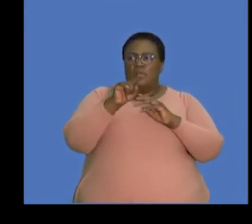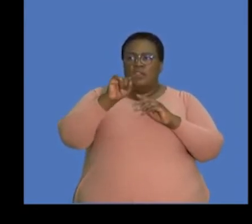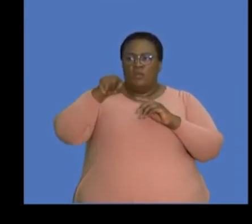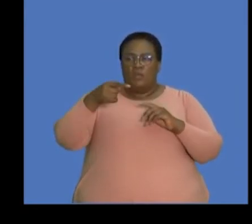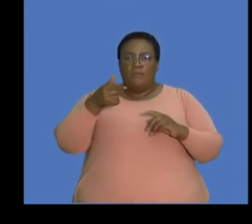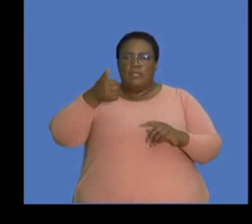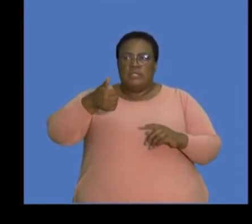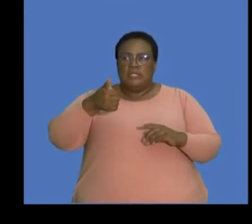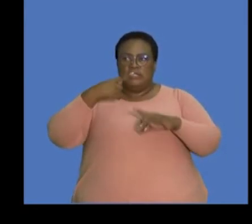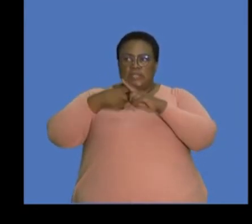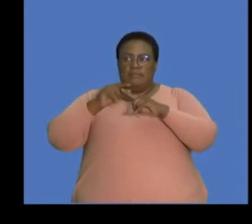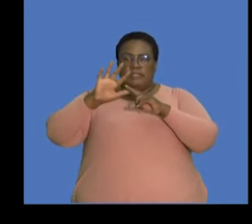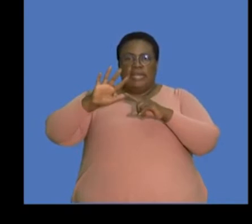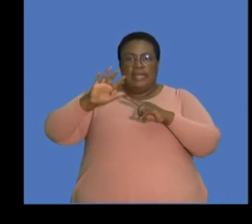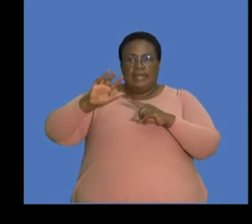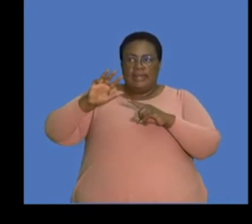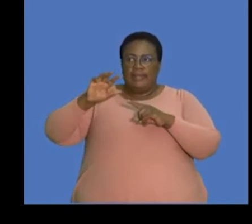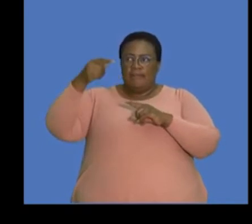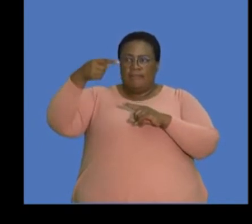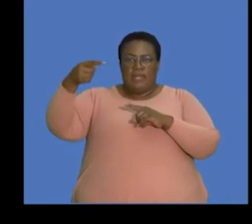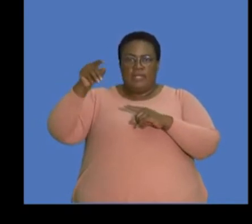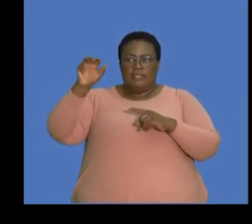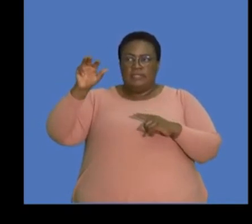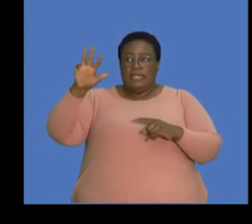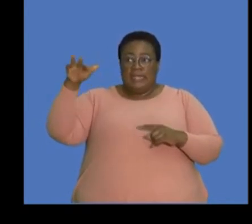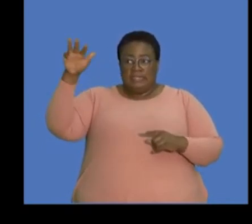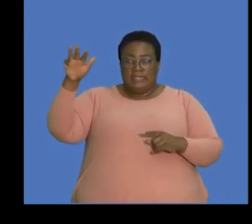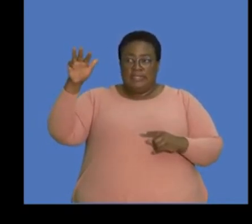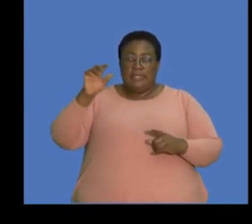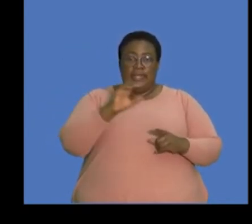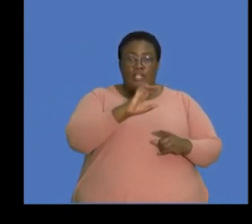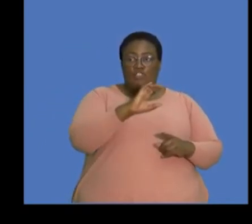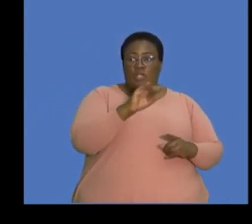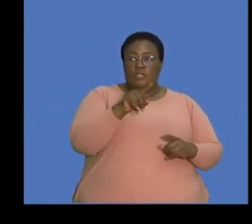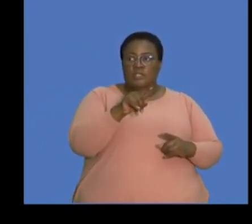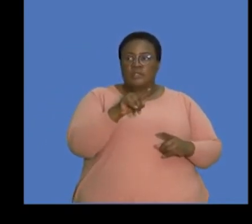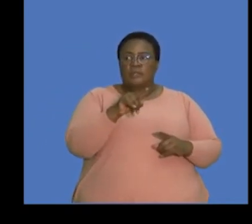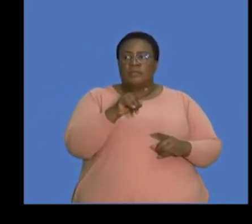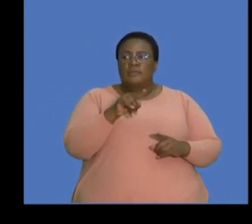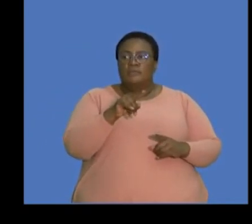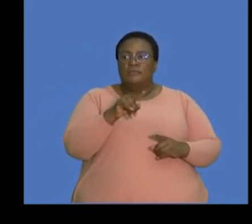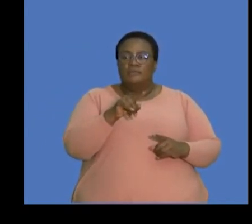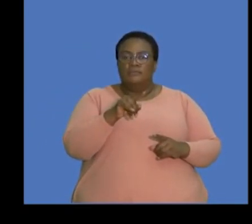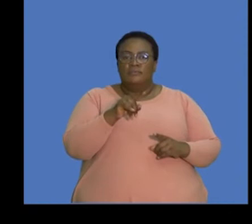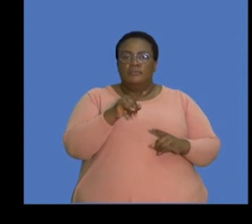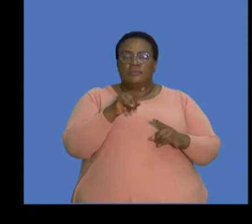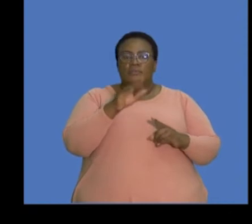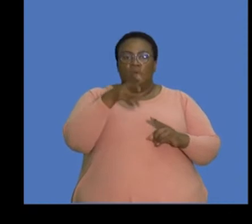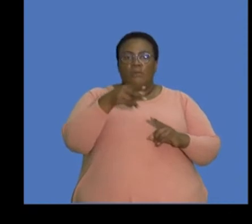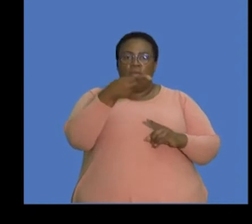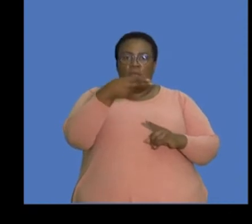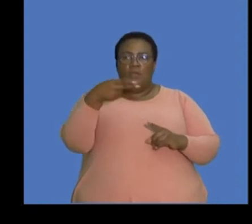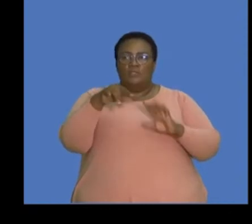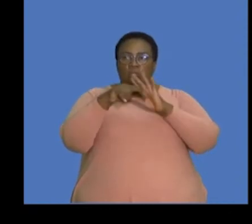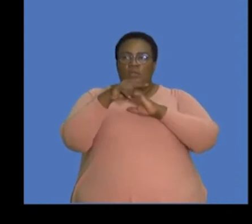10 exponent negative 19. Okay. Now the charge on this one will actually be equals to